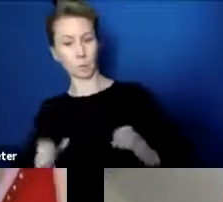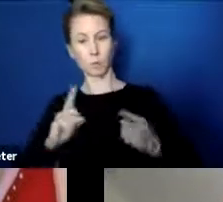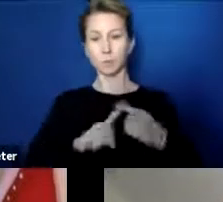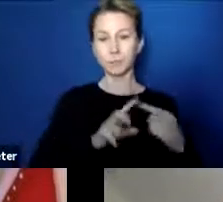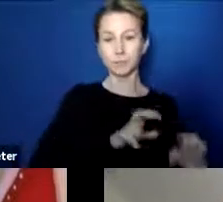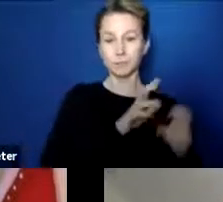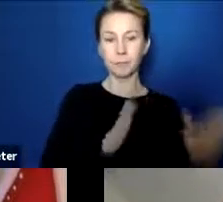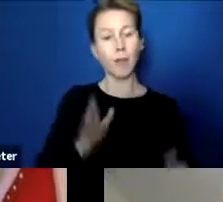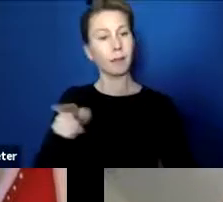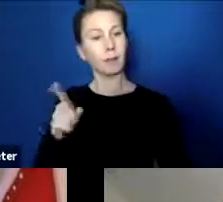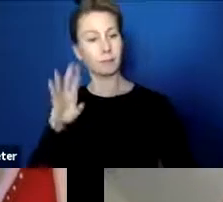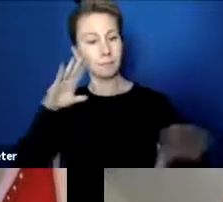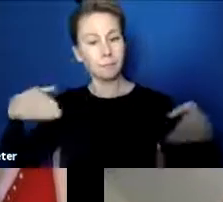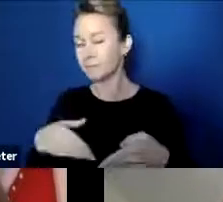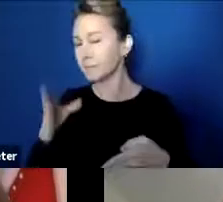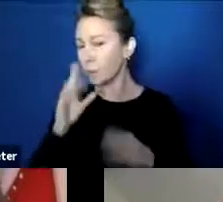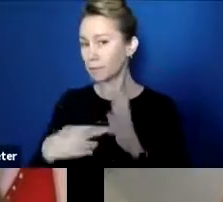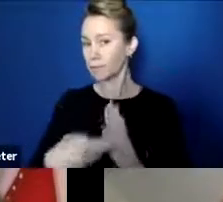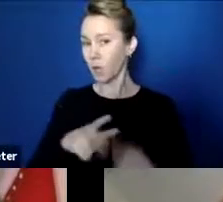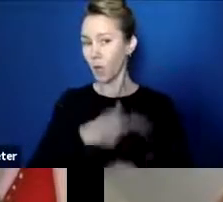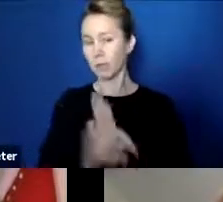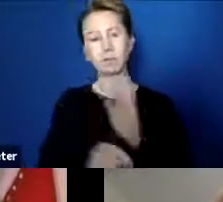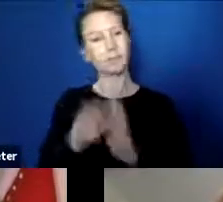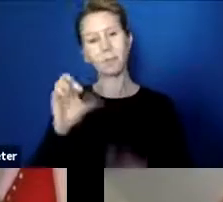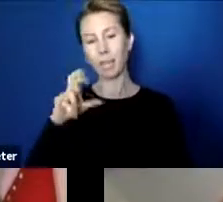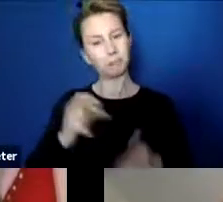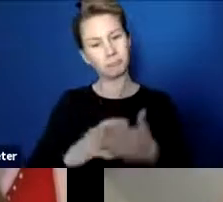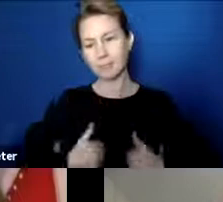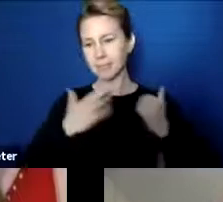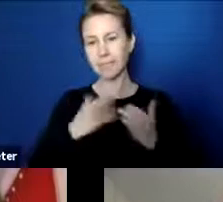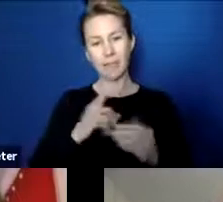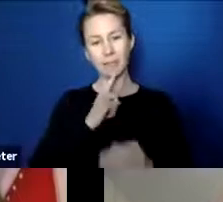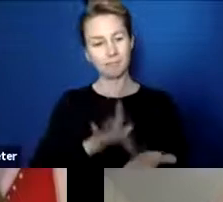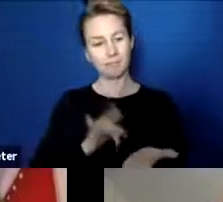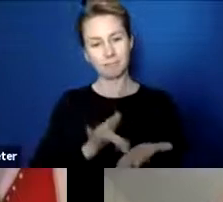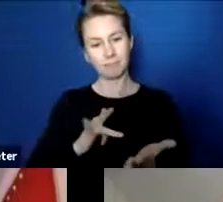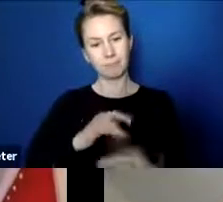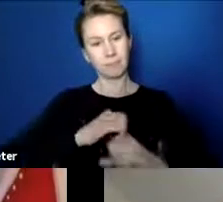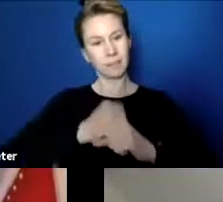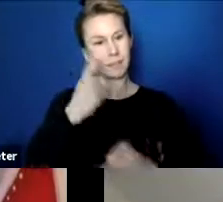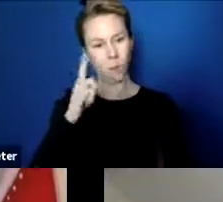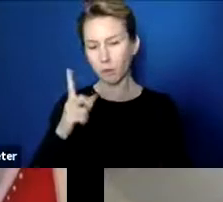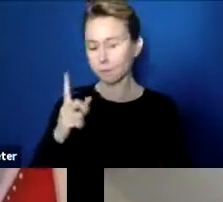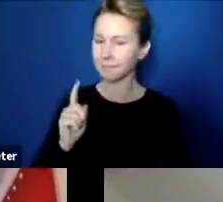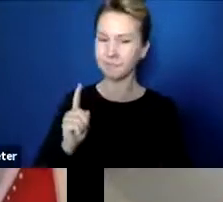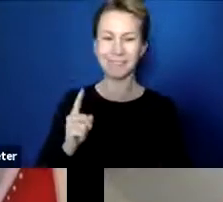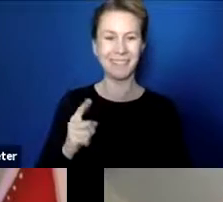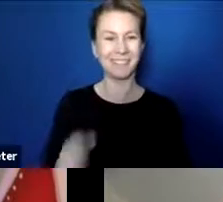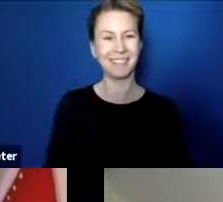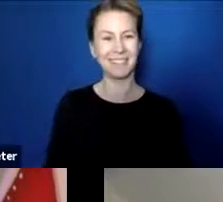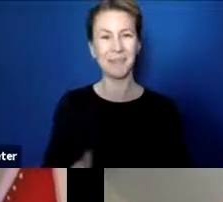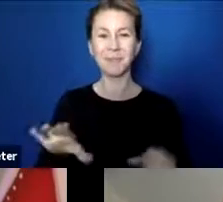to that, he spent over 20 years in private practice litigating complex civil class action suits on behalf of consumers